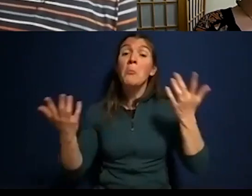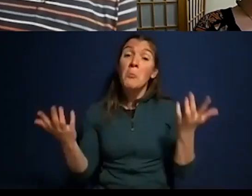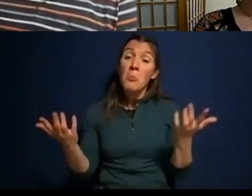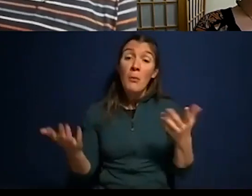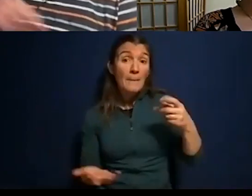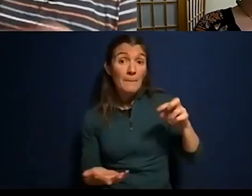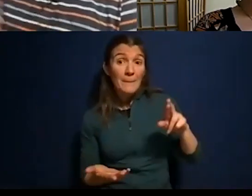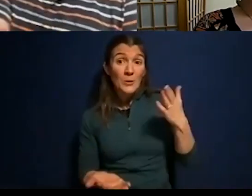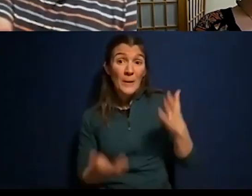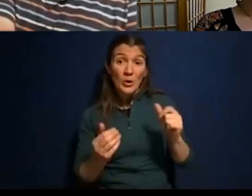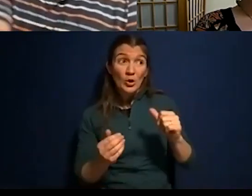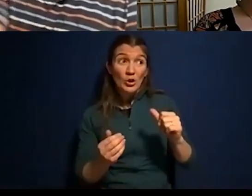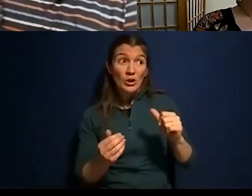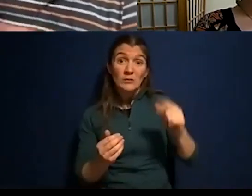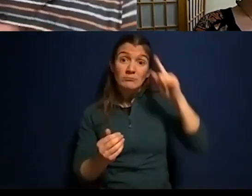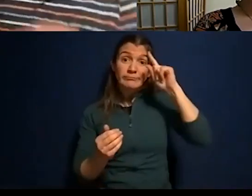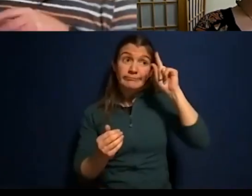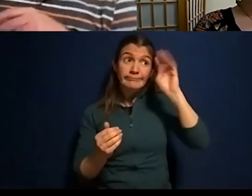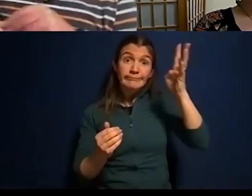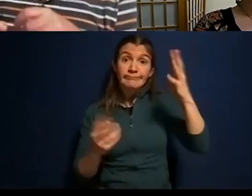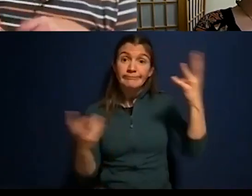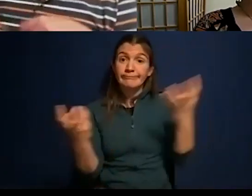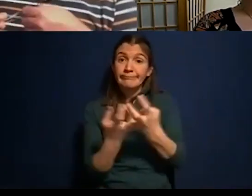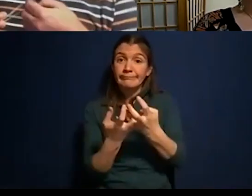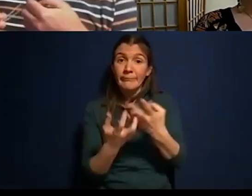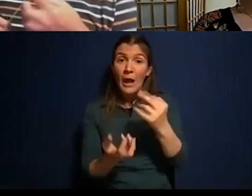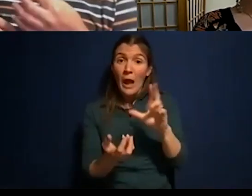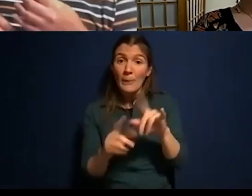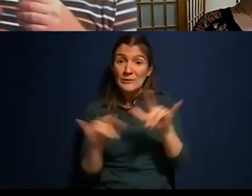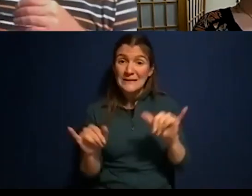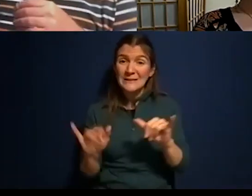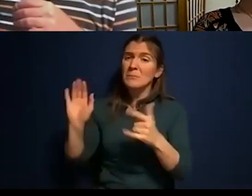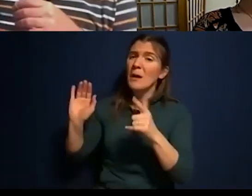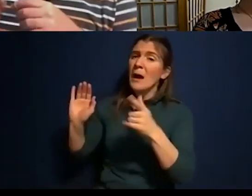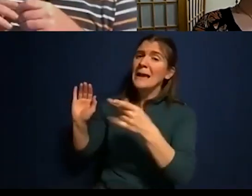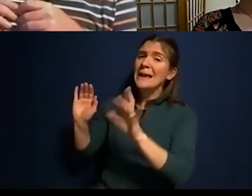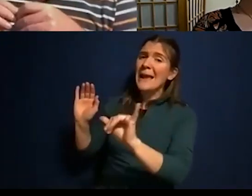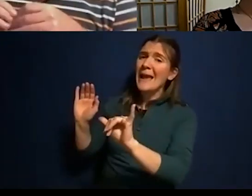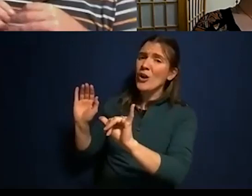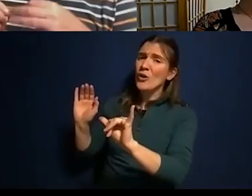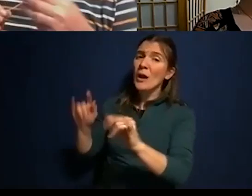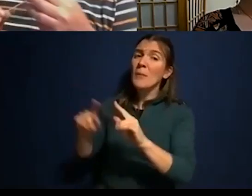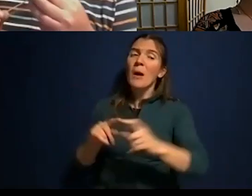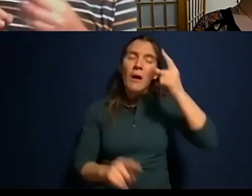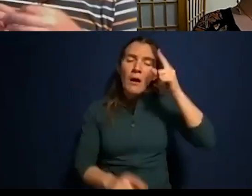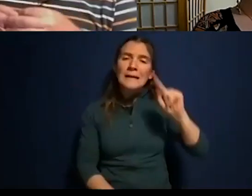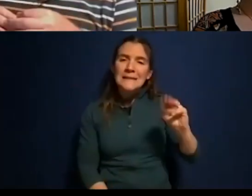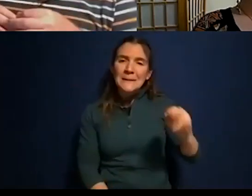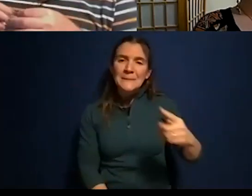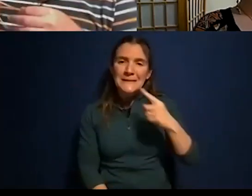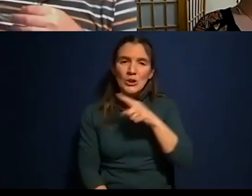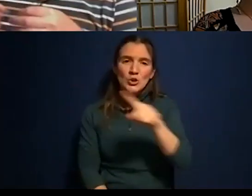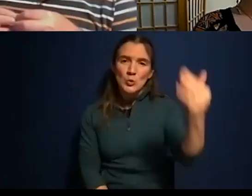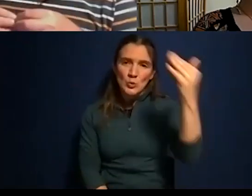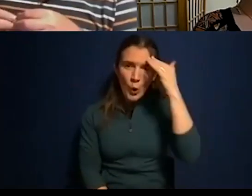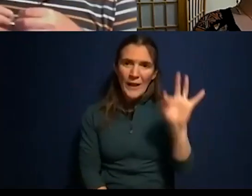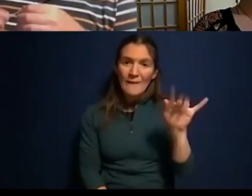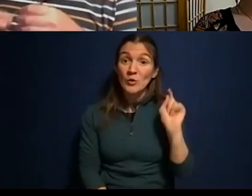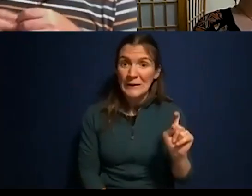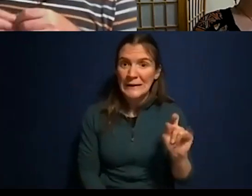can come up with some sort of a hybrid system. And like what Tim was saying, it would be at your discretion. You know, if you need that